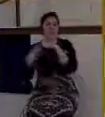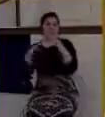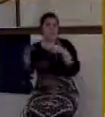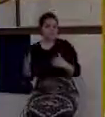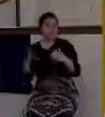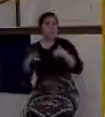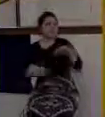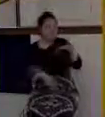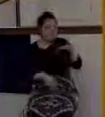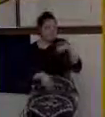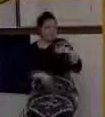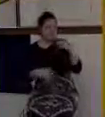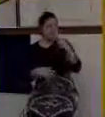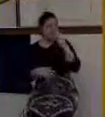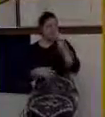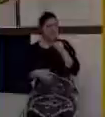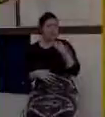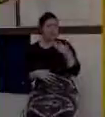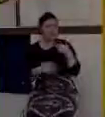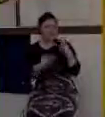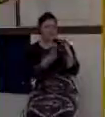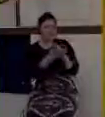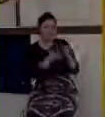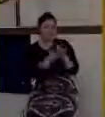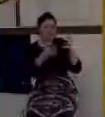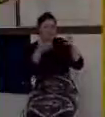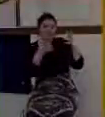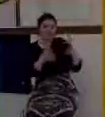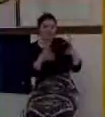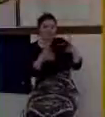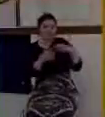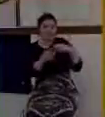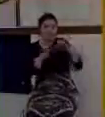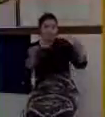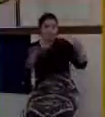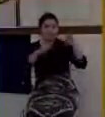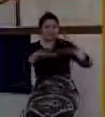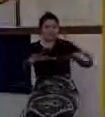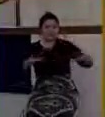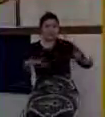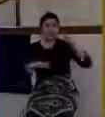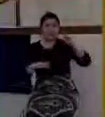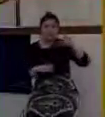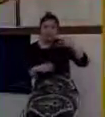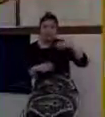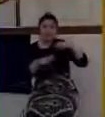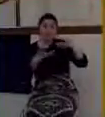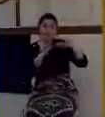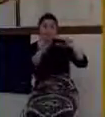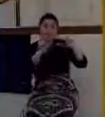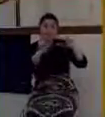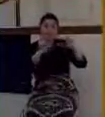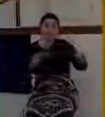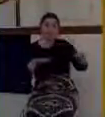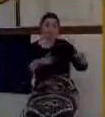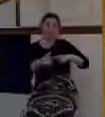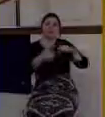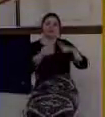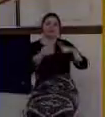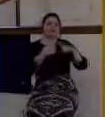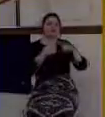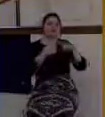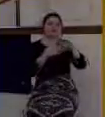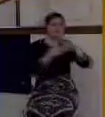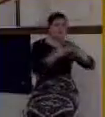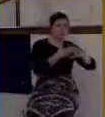die and leave his wife behind him, and leave no children, that his brother should take his wife and raise up seed unto his brother. Now there